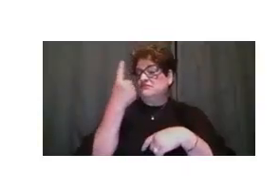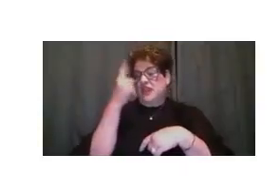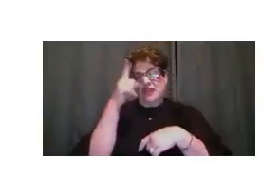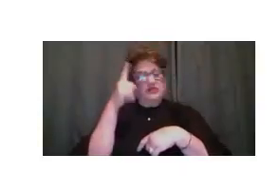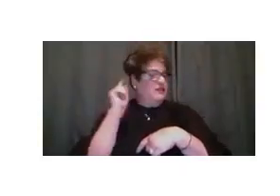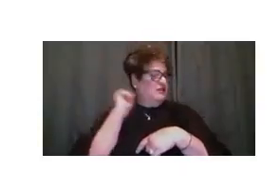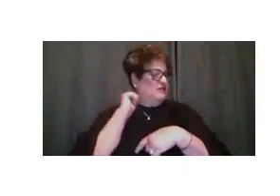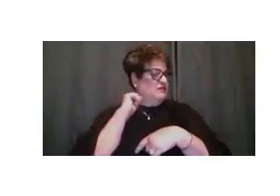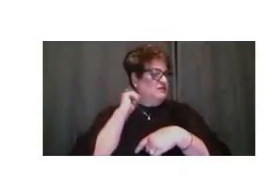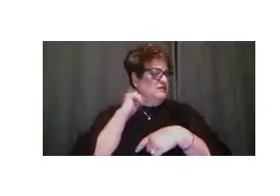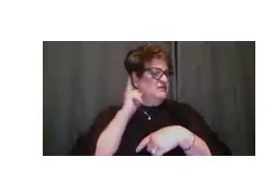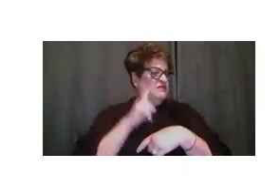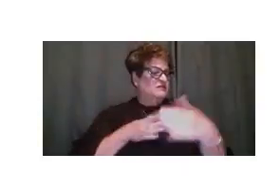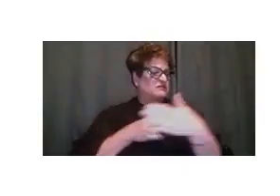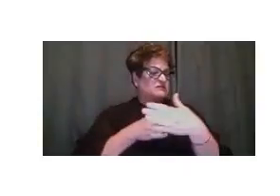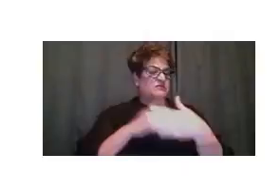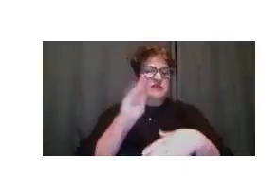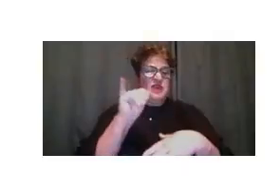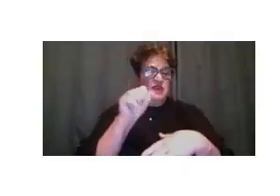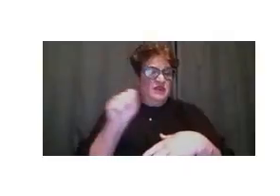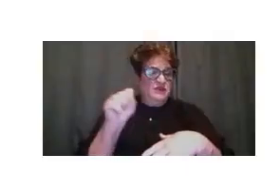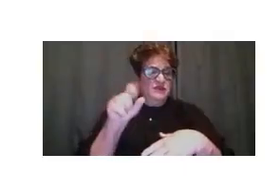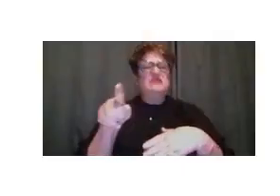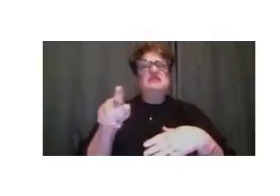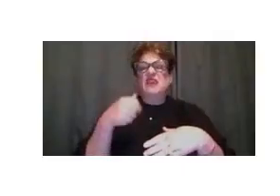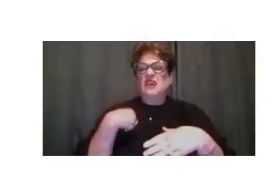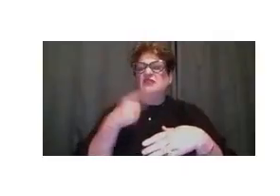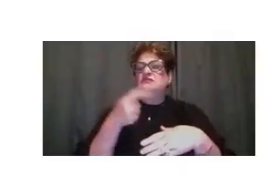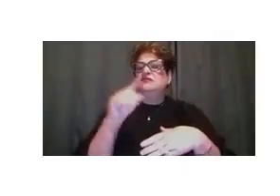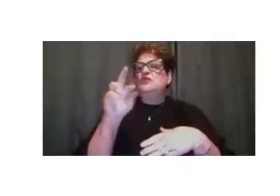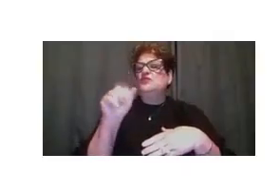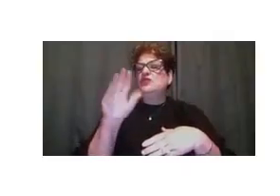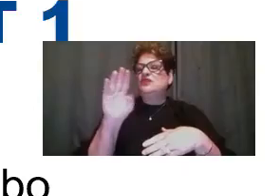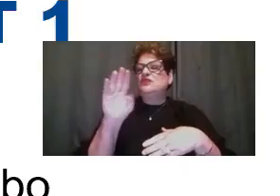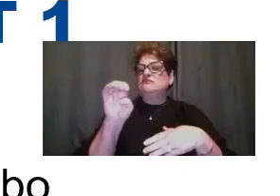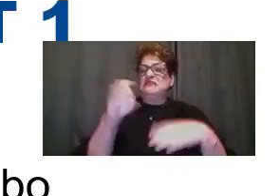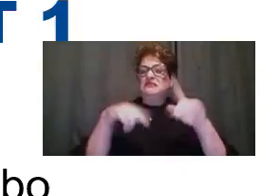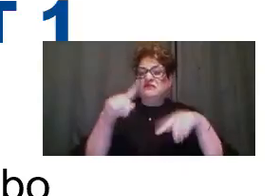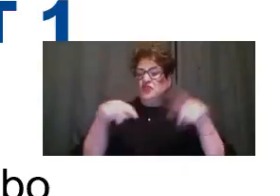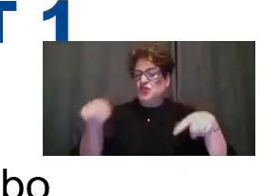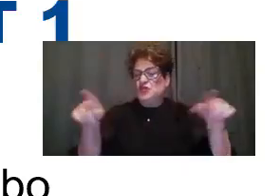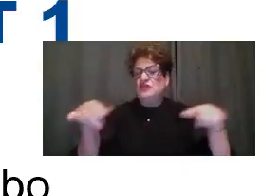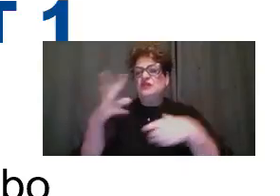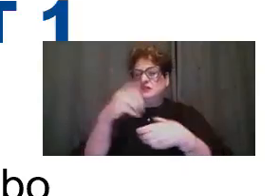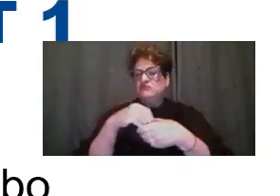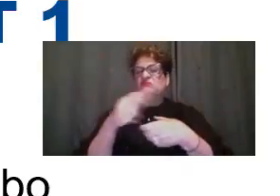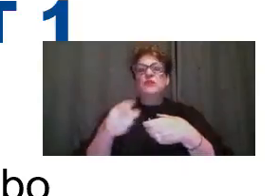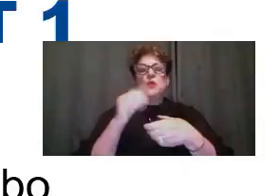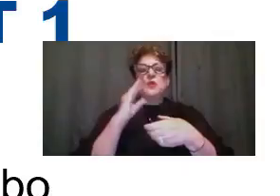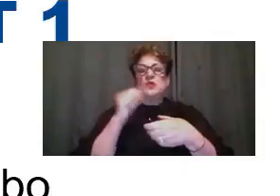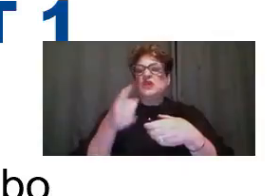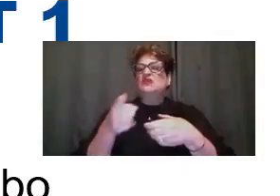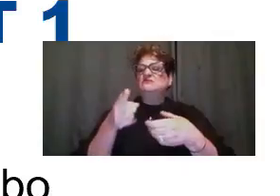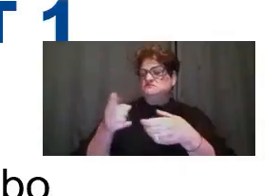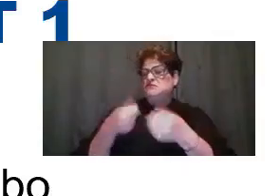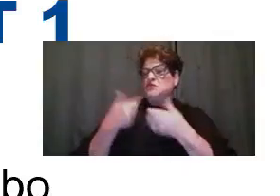Cultural Diversity, will be offering Spanish and ASL interpretation. For those in need of Spanish